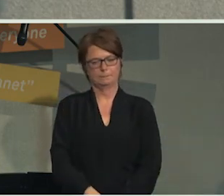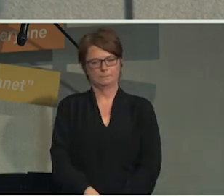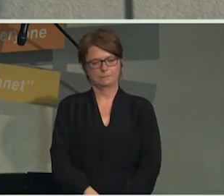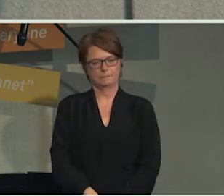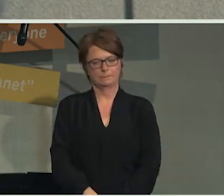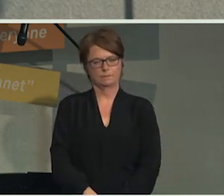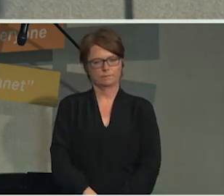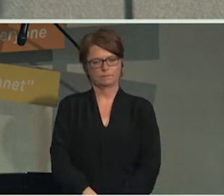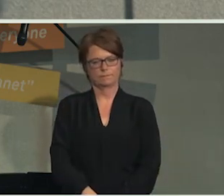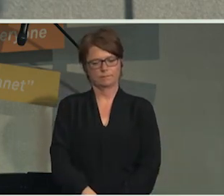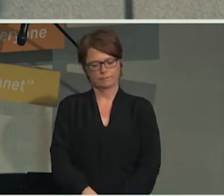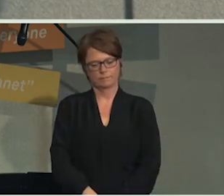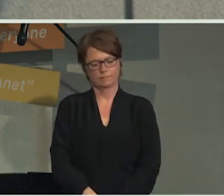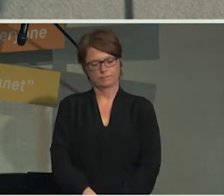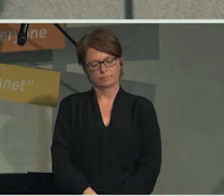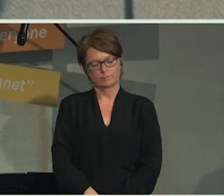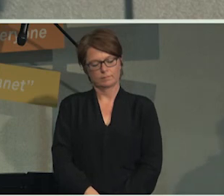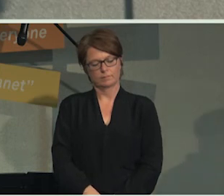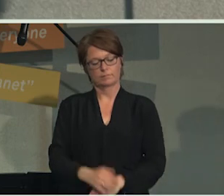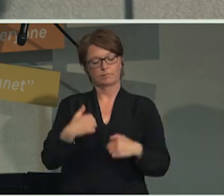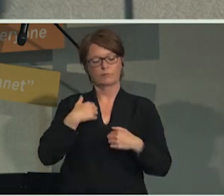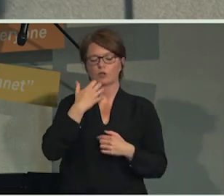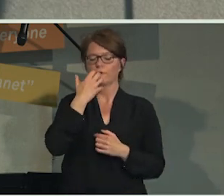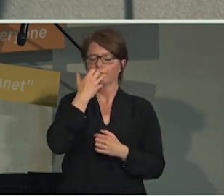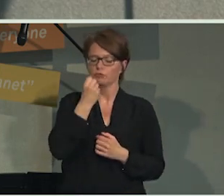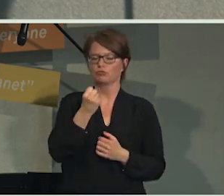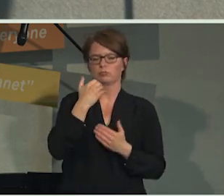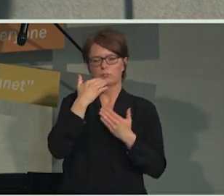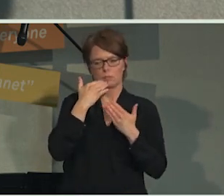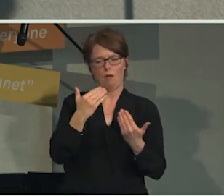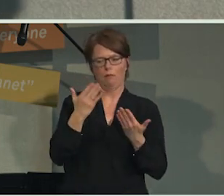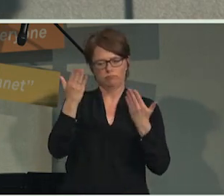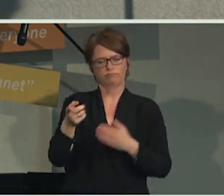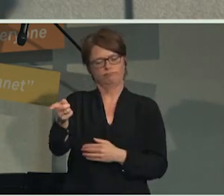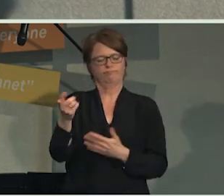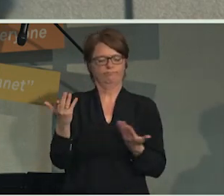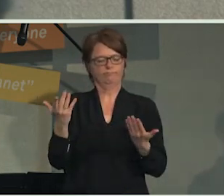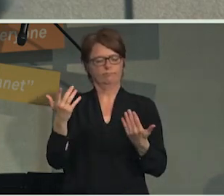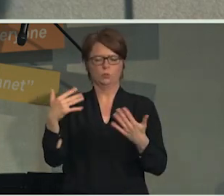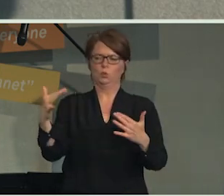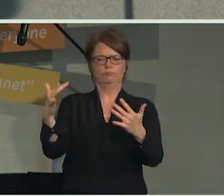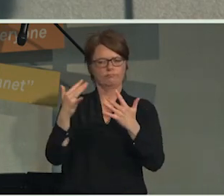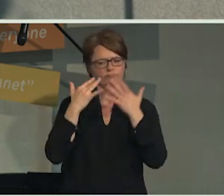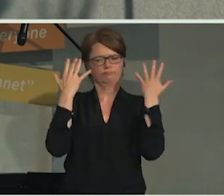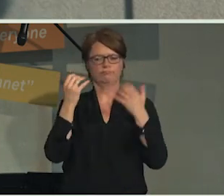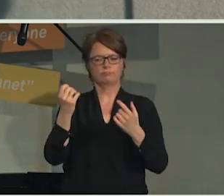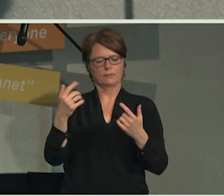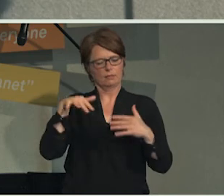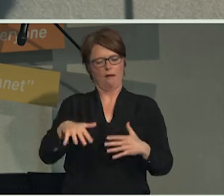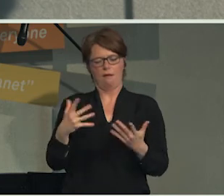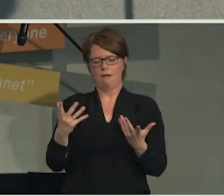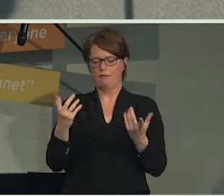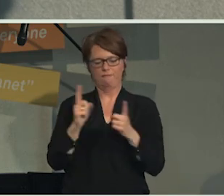generosity, for your trust, for your authenticity, and for being one of the reasons why a lot of us have found a home in social justice